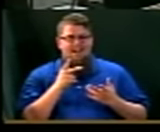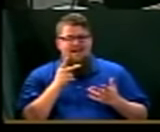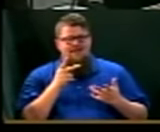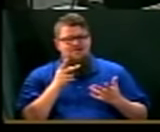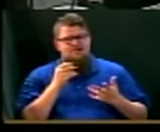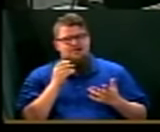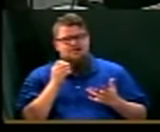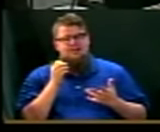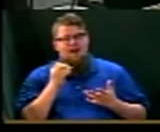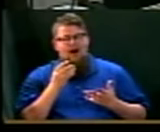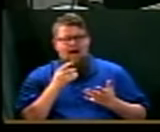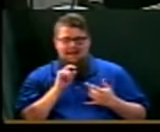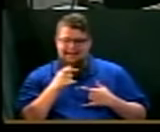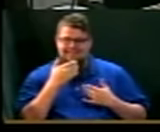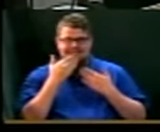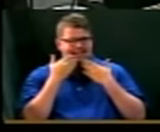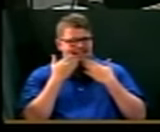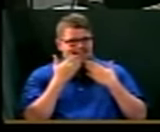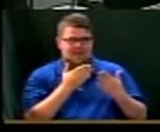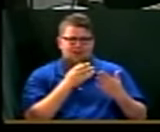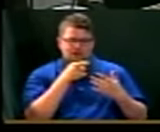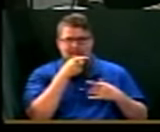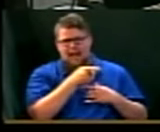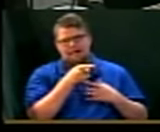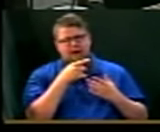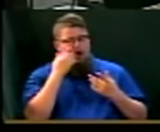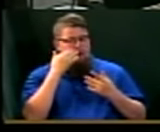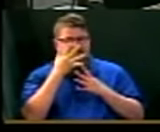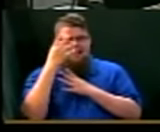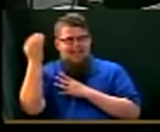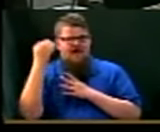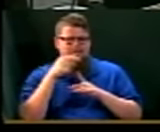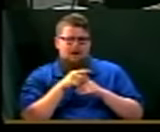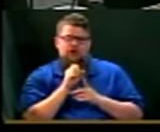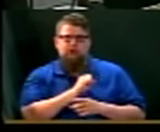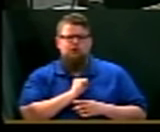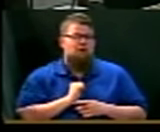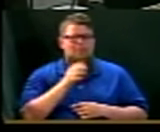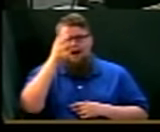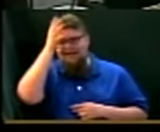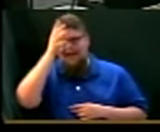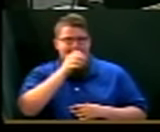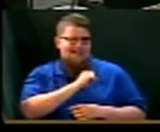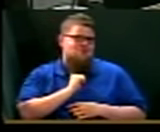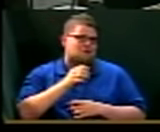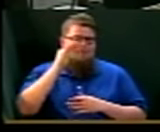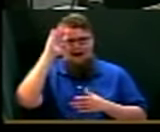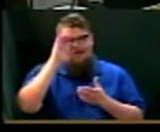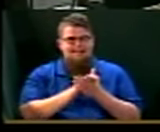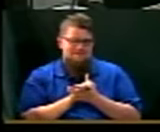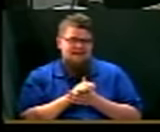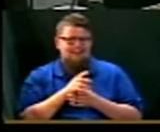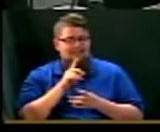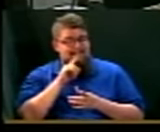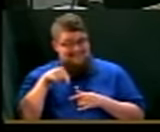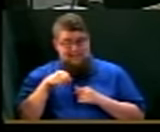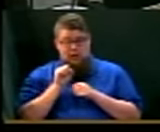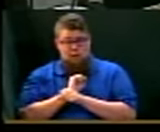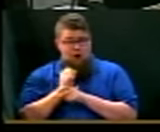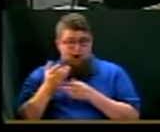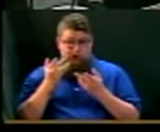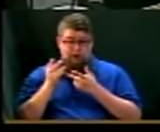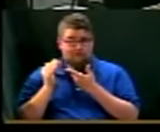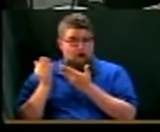didn't thank him. I know he left, but he is super dad and super husband, and he's really made this work of serving